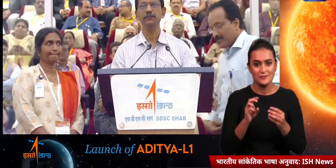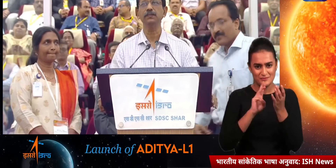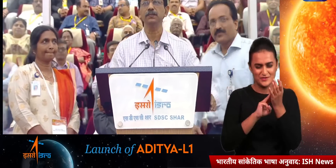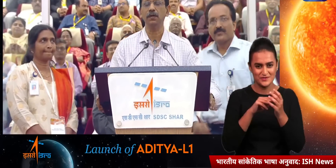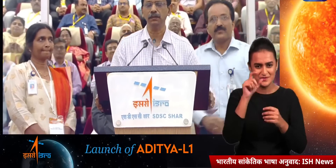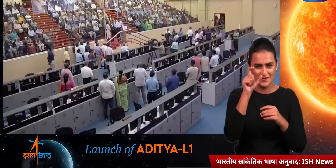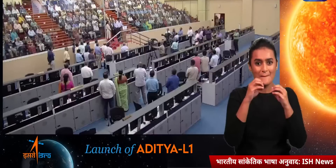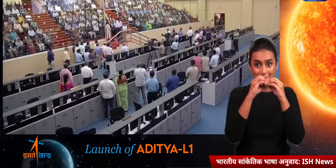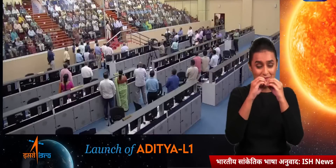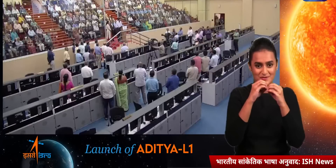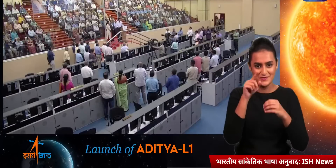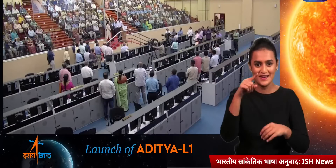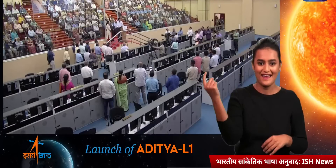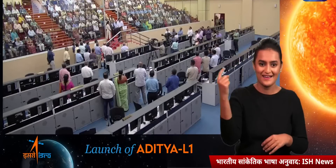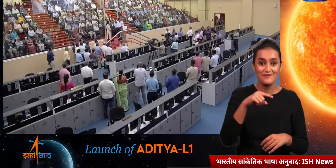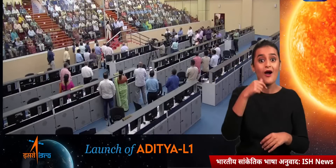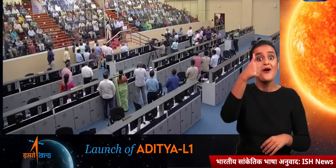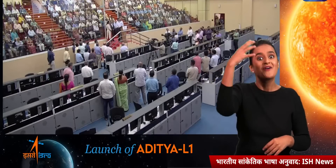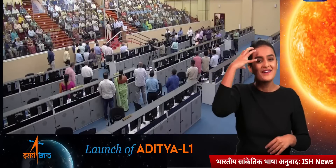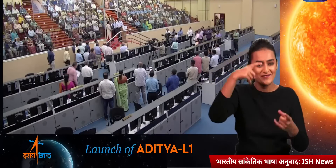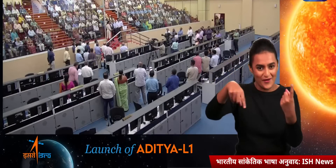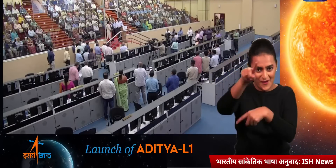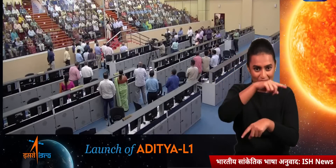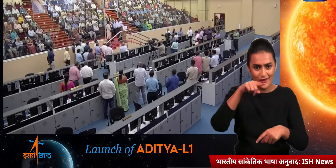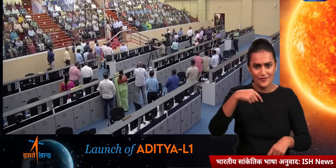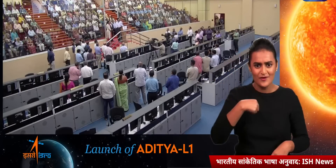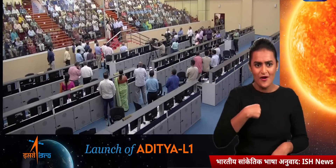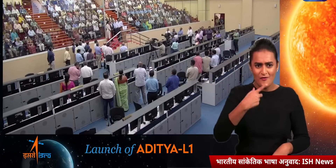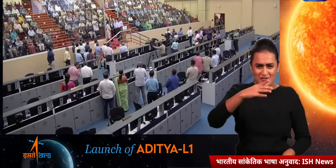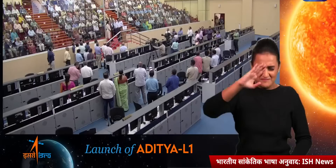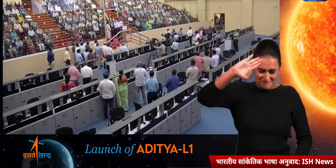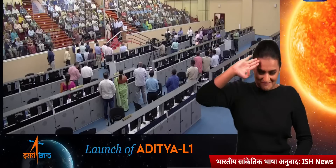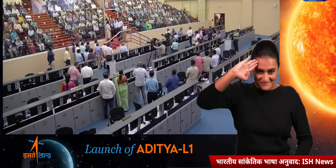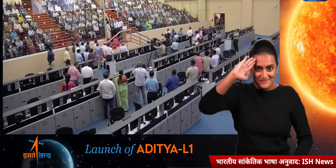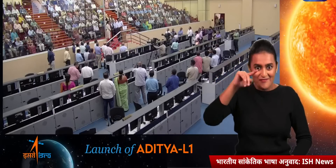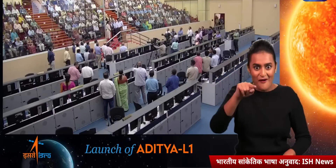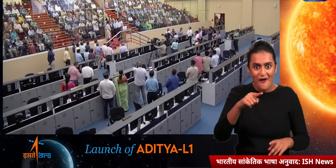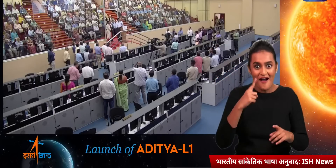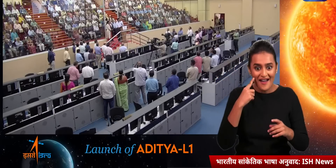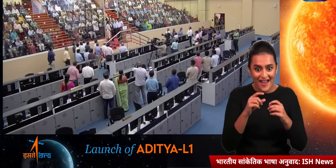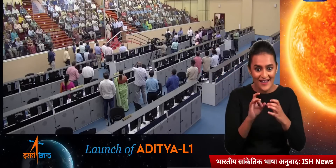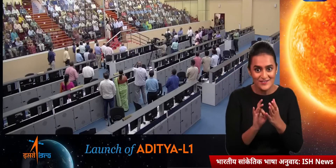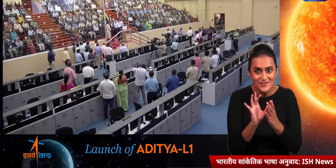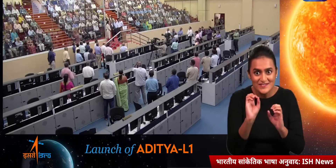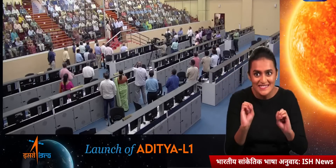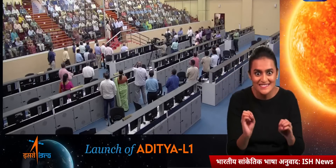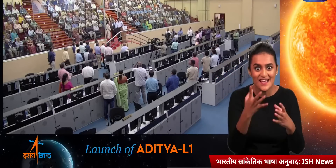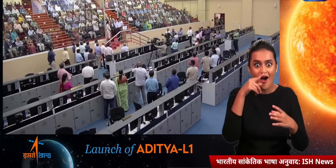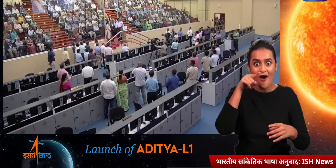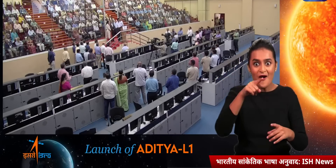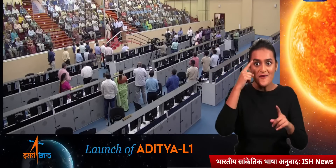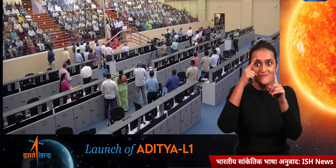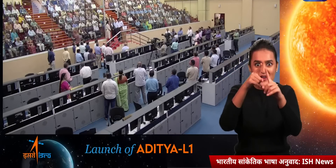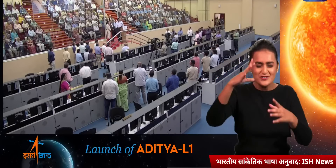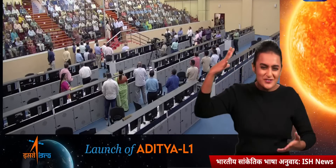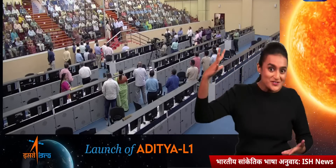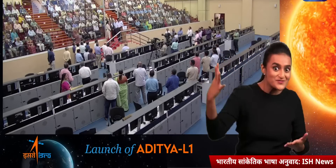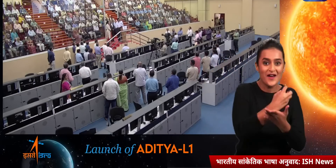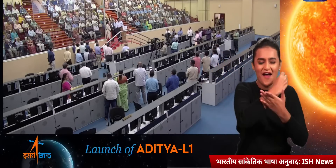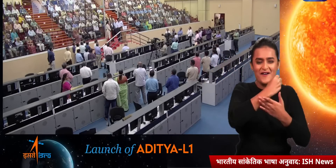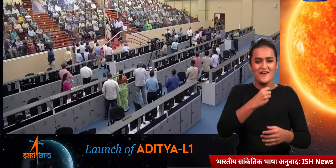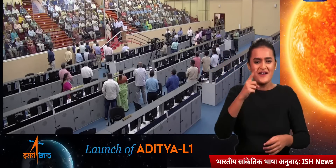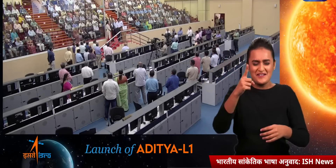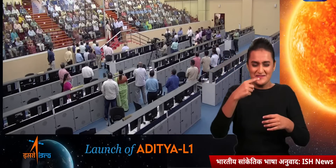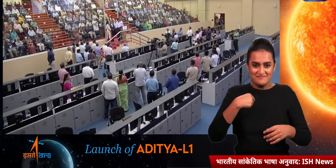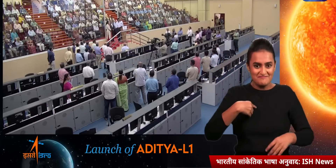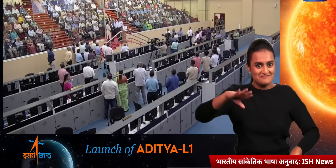Good afternoon to all. My big salute to all of you for achieving this wonderful mission of Aditya. We have injected Aditya in